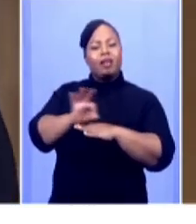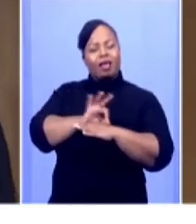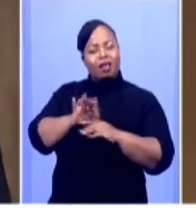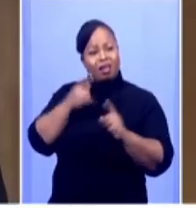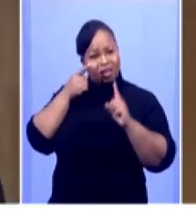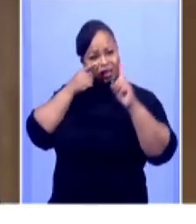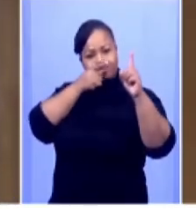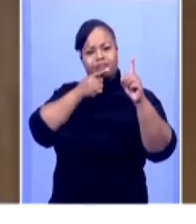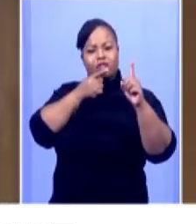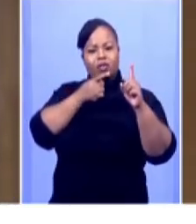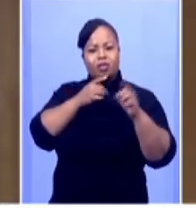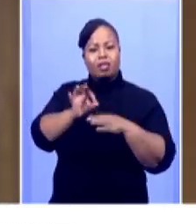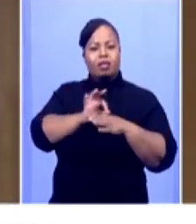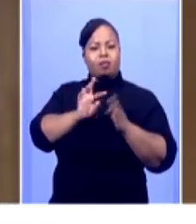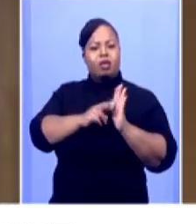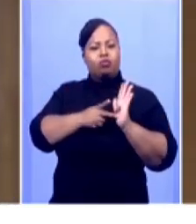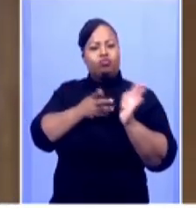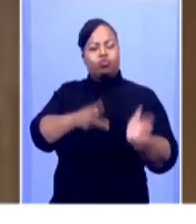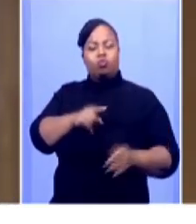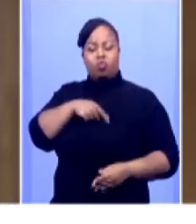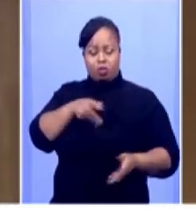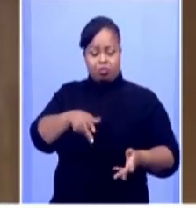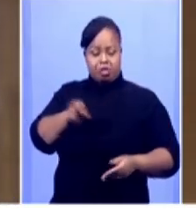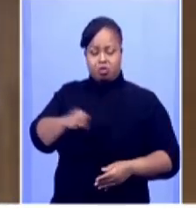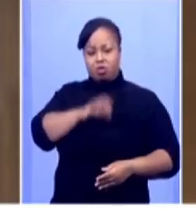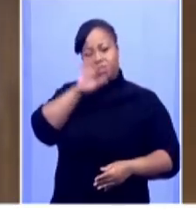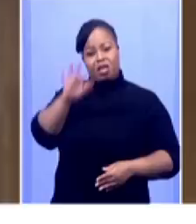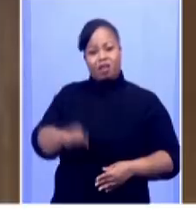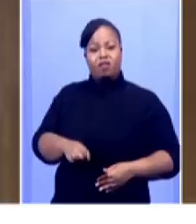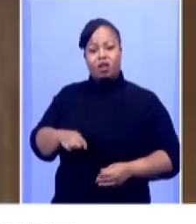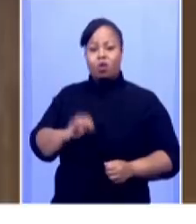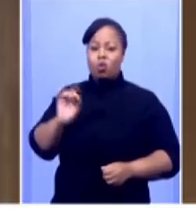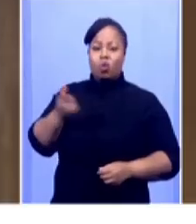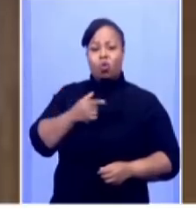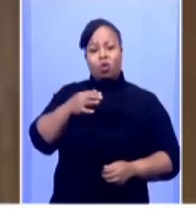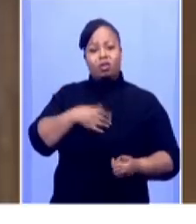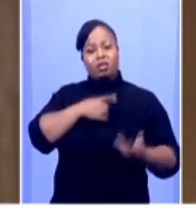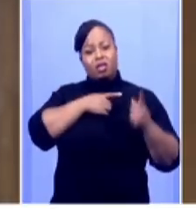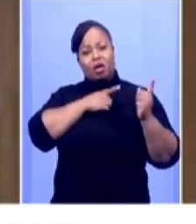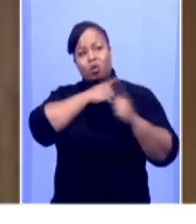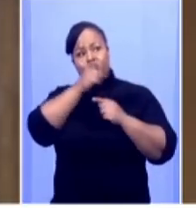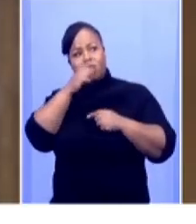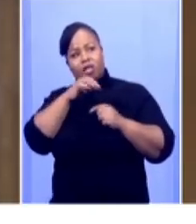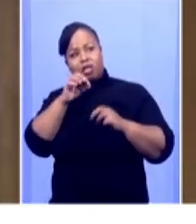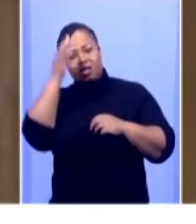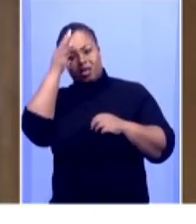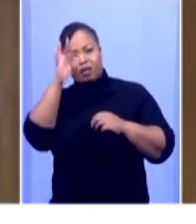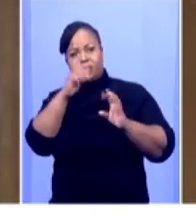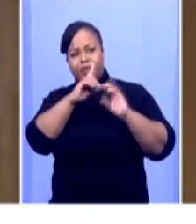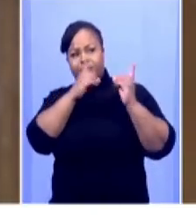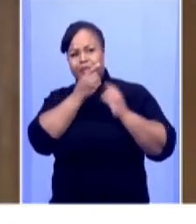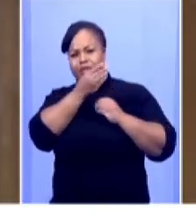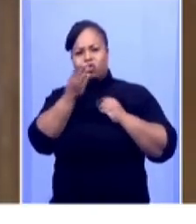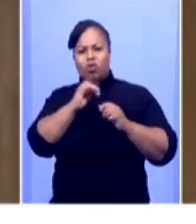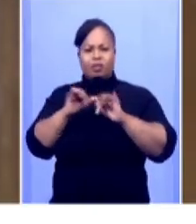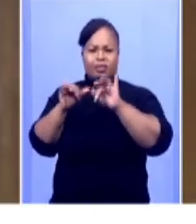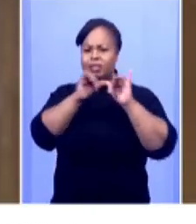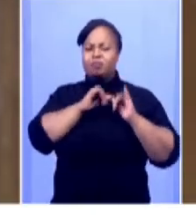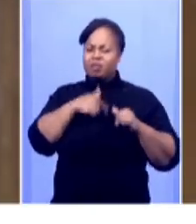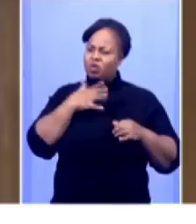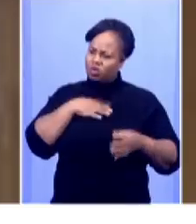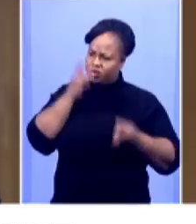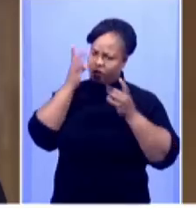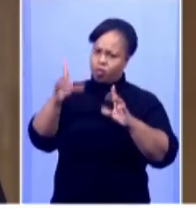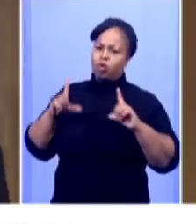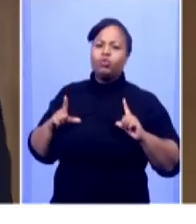plan, because in South Africa, organs of state don't treat us the same. I just wanted to raise that